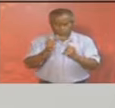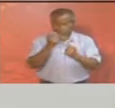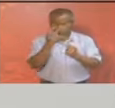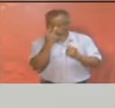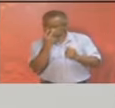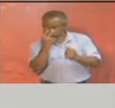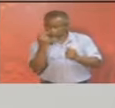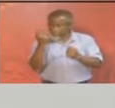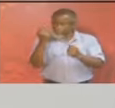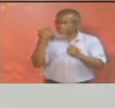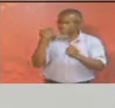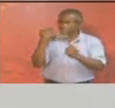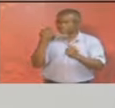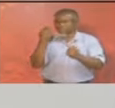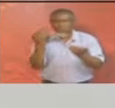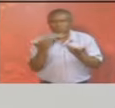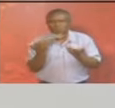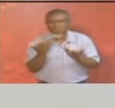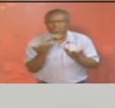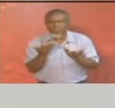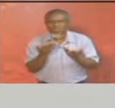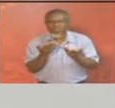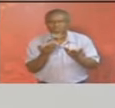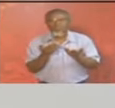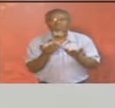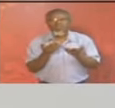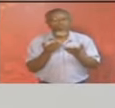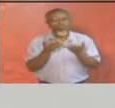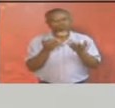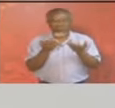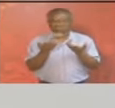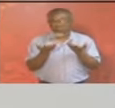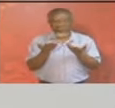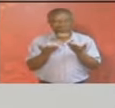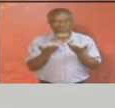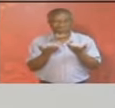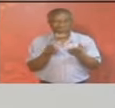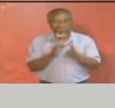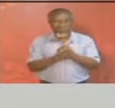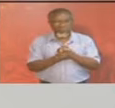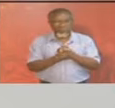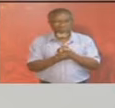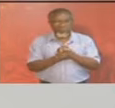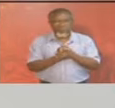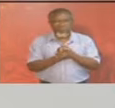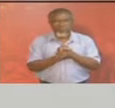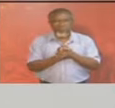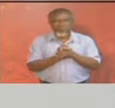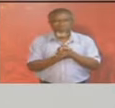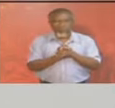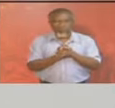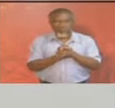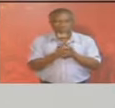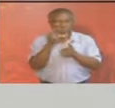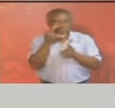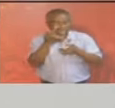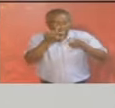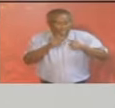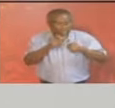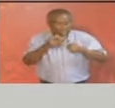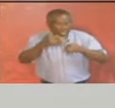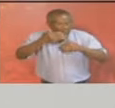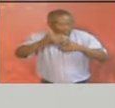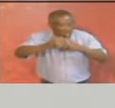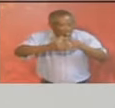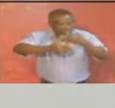frank, there's nothing that would be recommended to have been done differently given the fact that the outcomes in terms of protecting the population, in terms